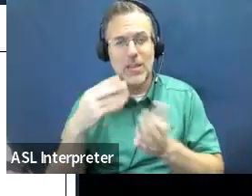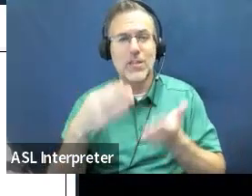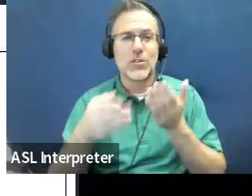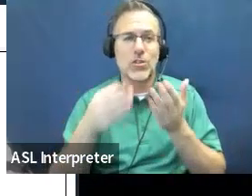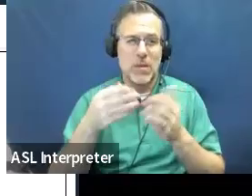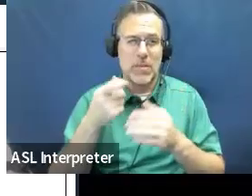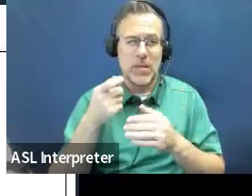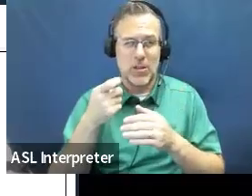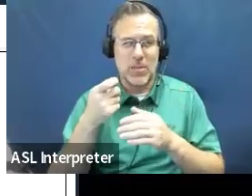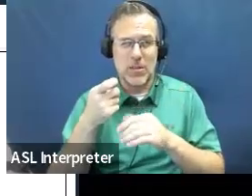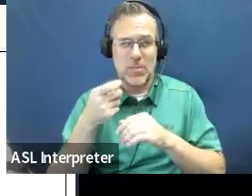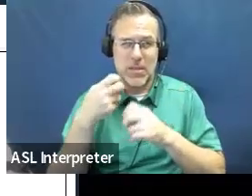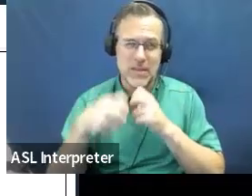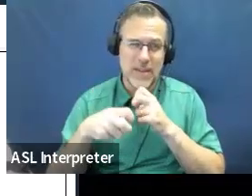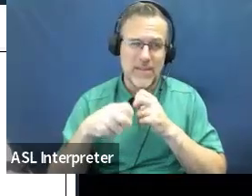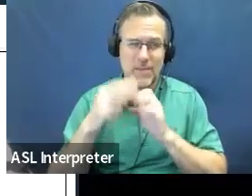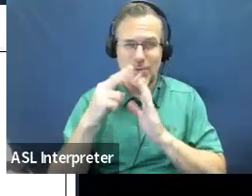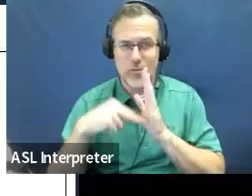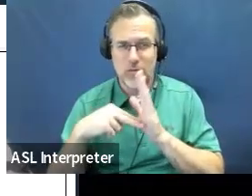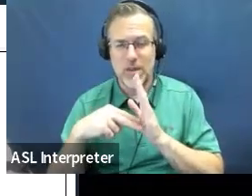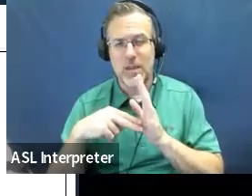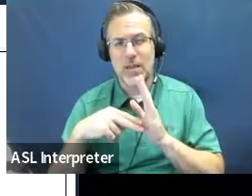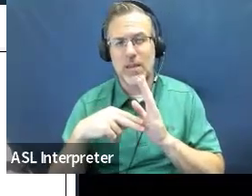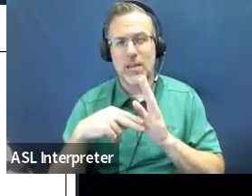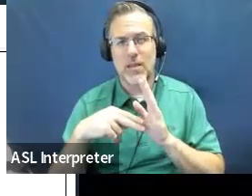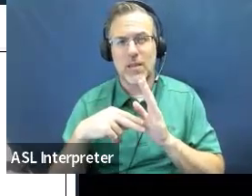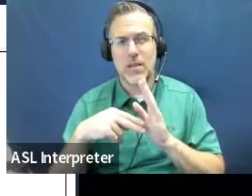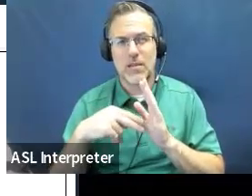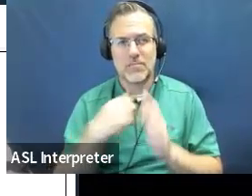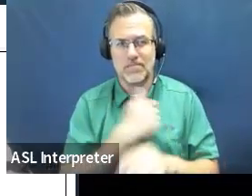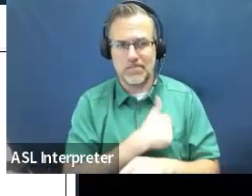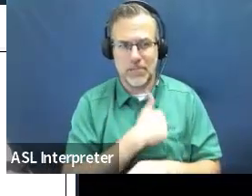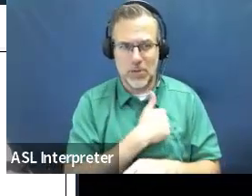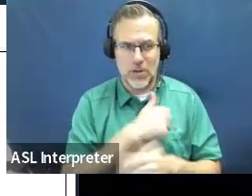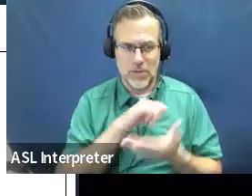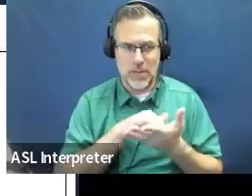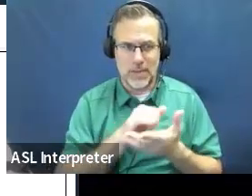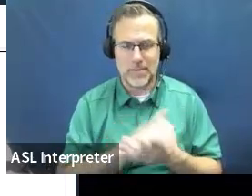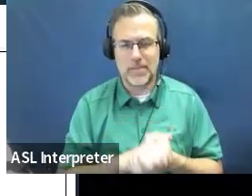bit harder because of the font size. I apologize for that.